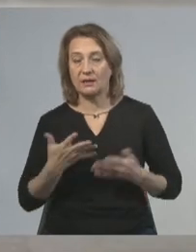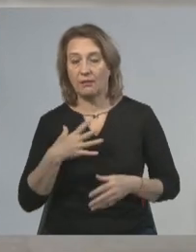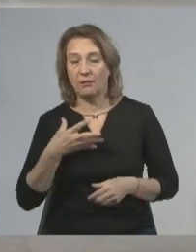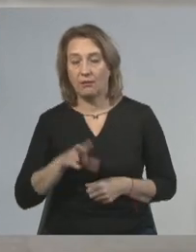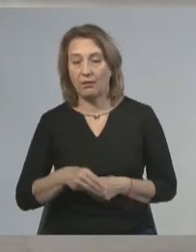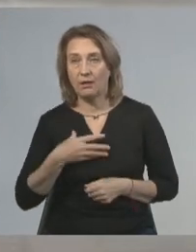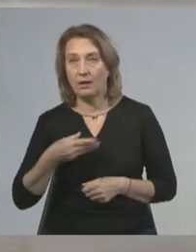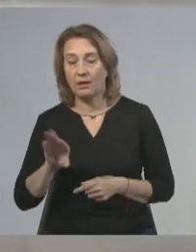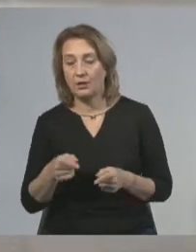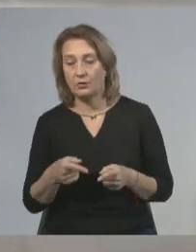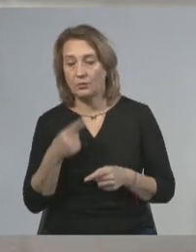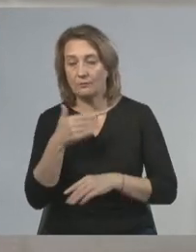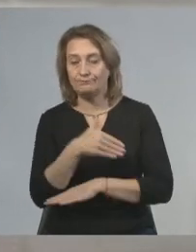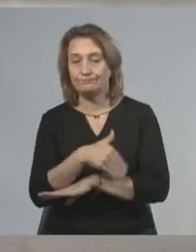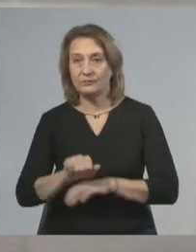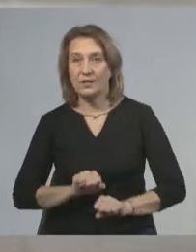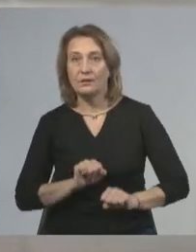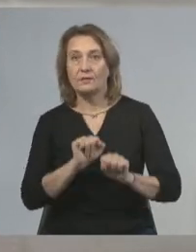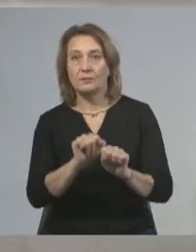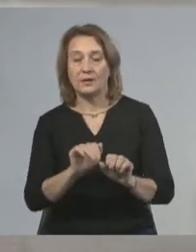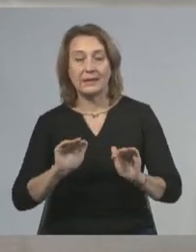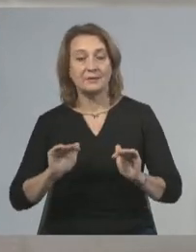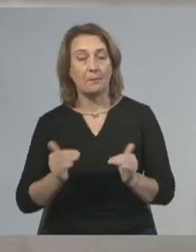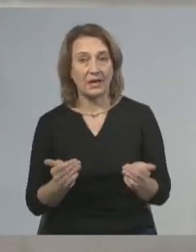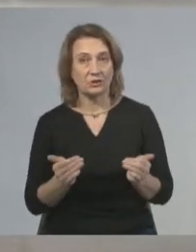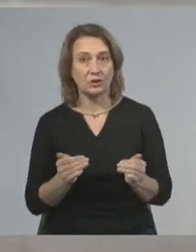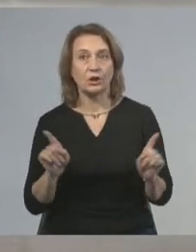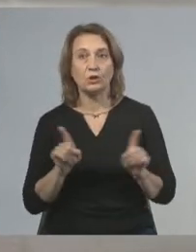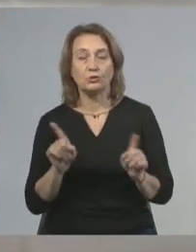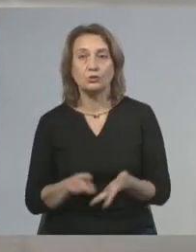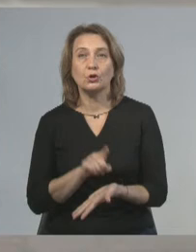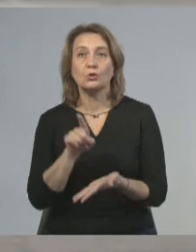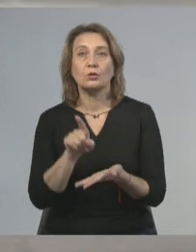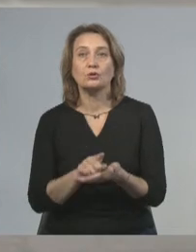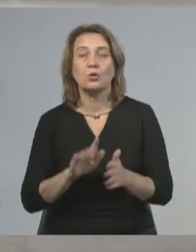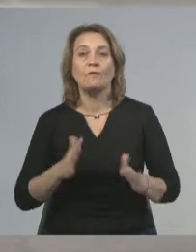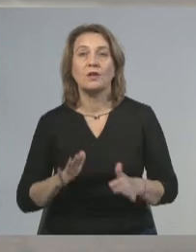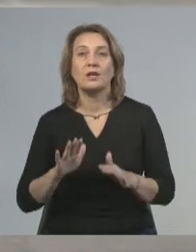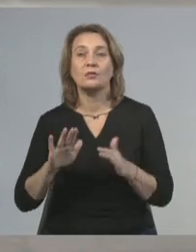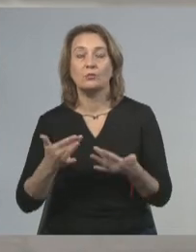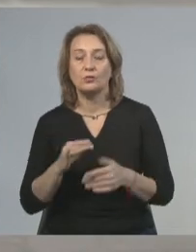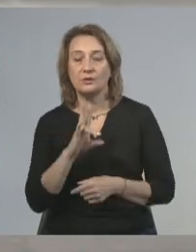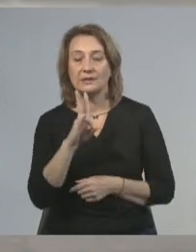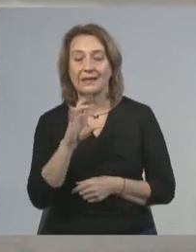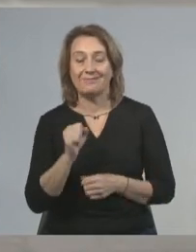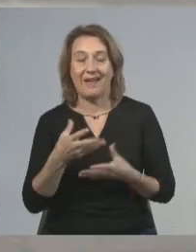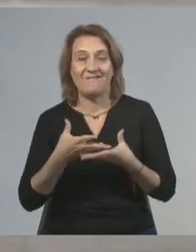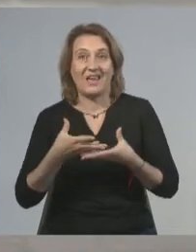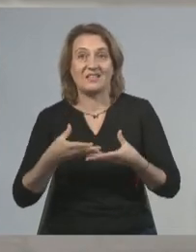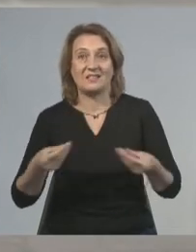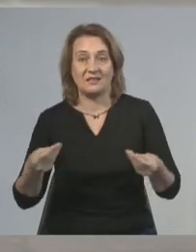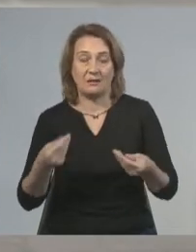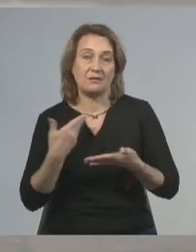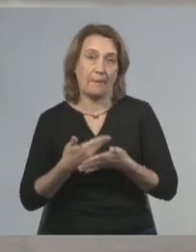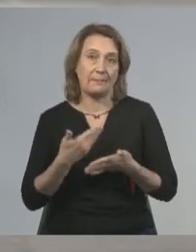and the peaceful citizens who die along the contact line decreased but what is to